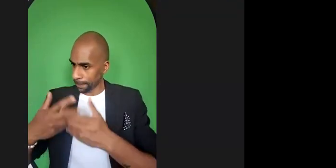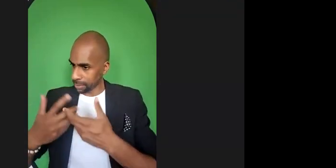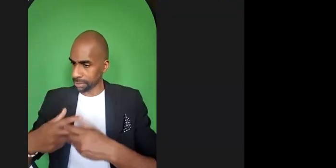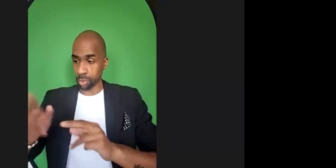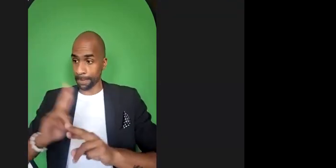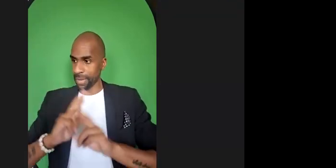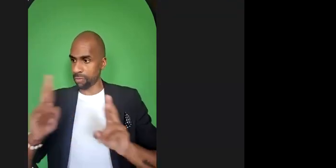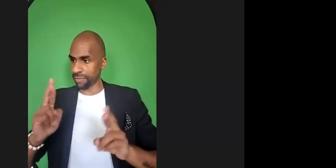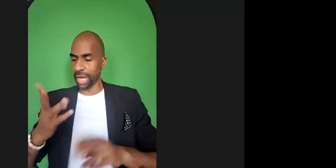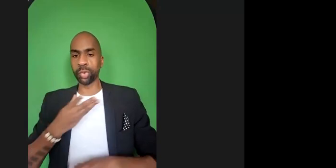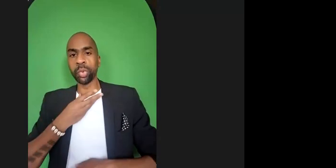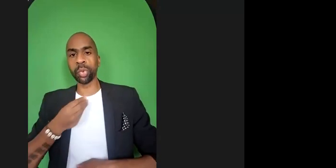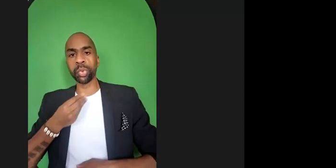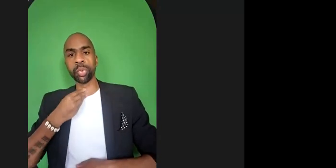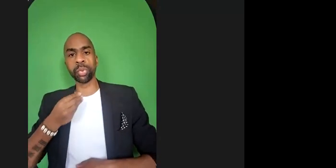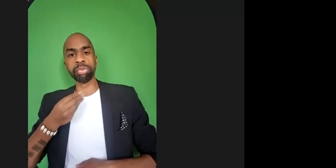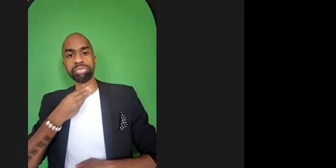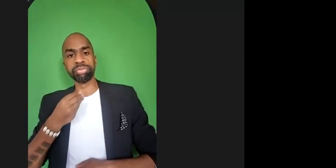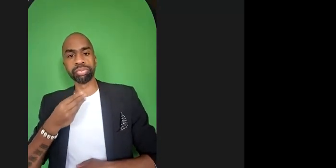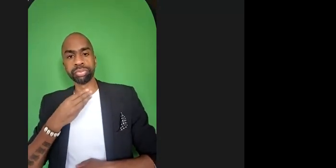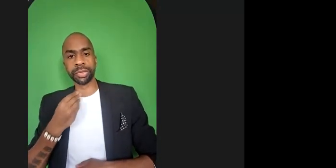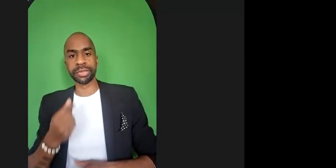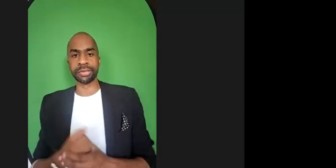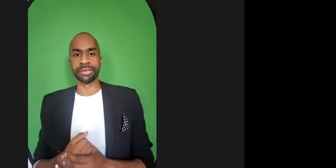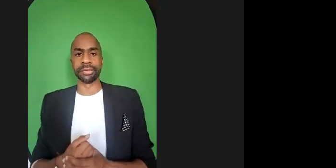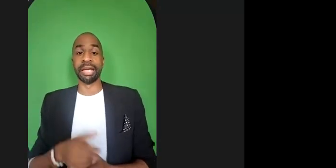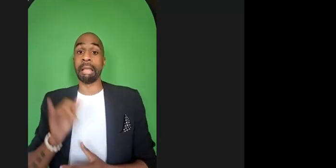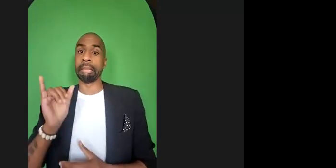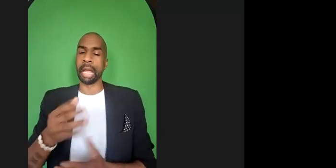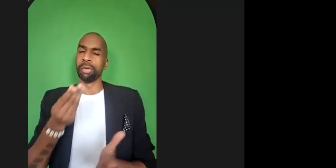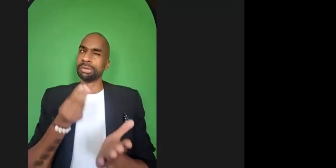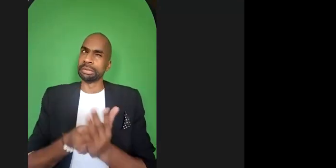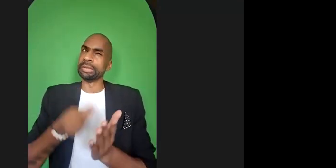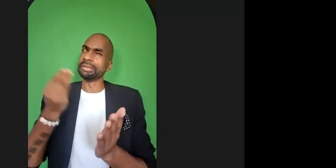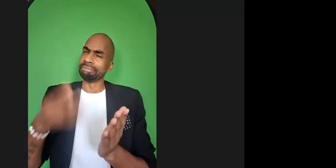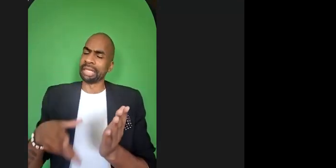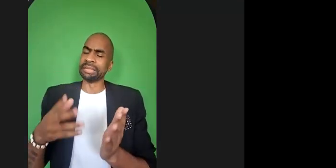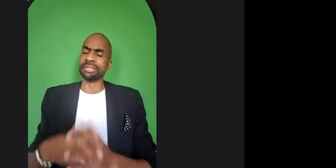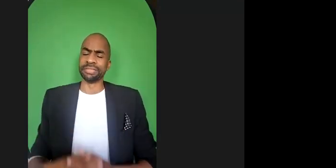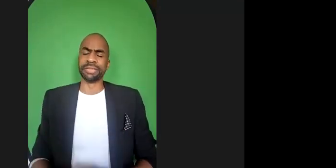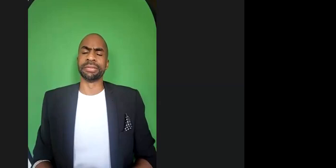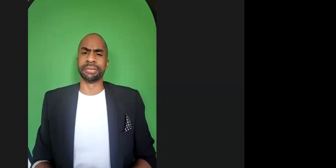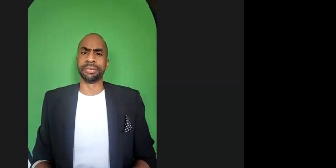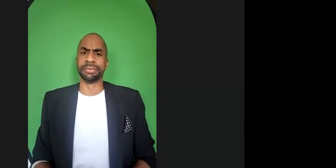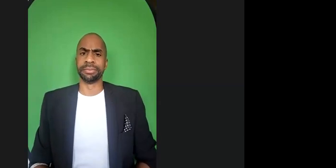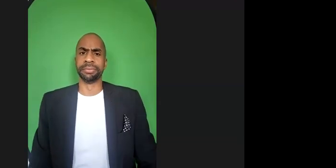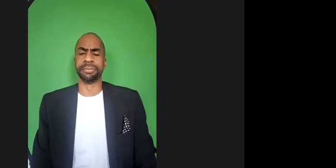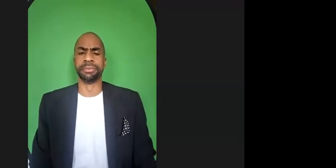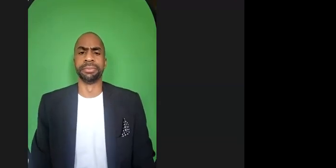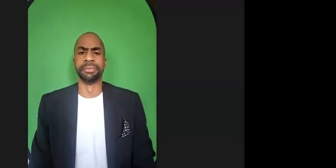24/7 around the clock. And because of that, it can be extremely expensive to be at home with a ventilator.